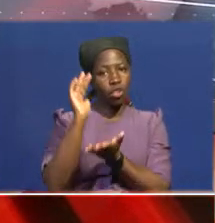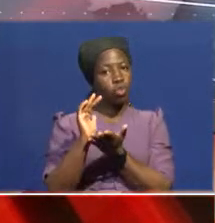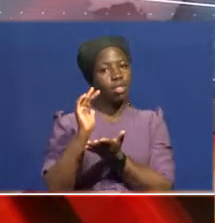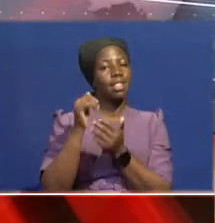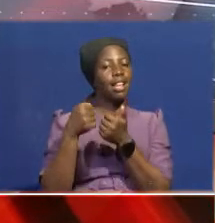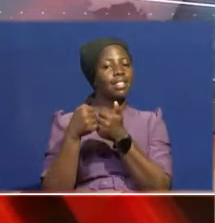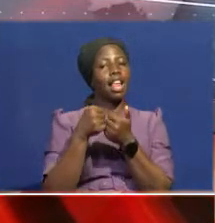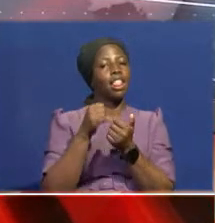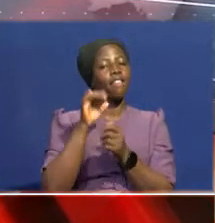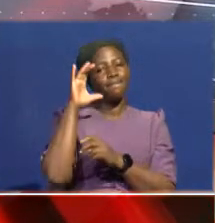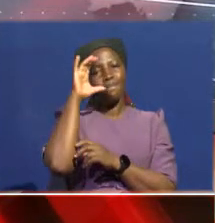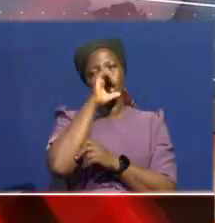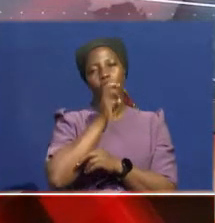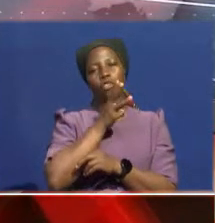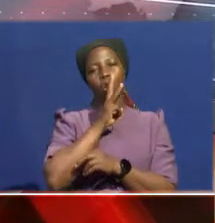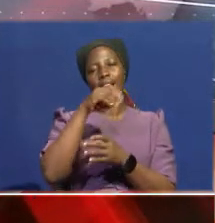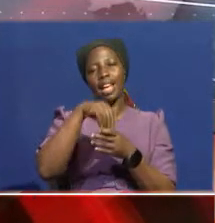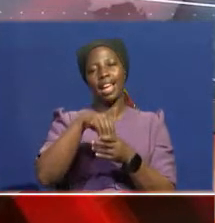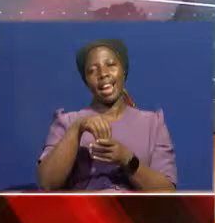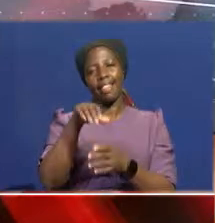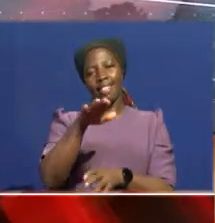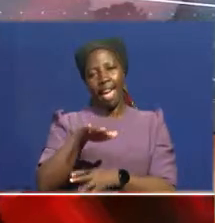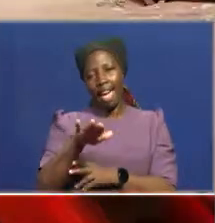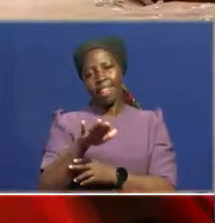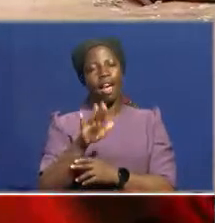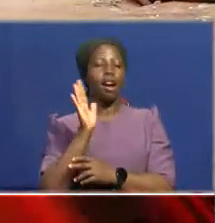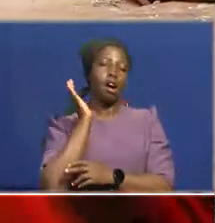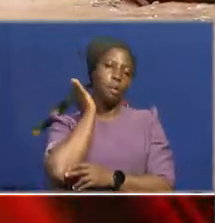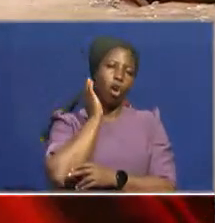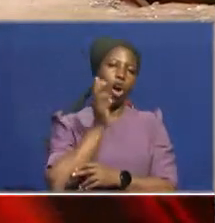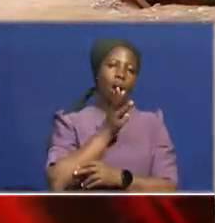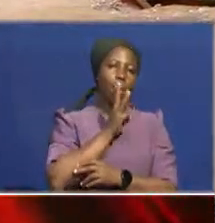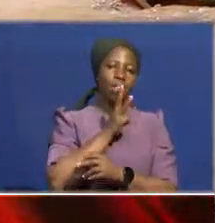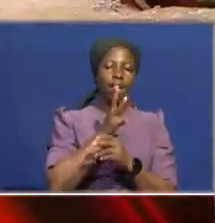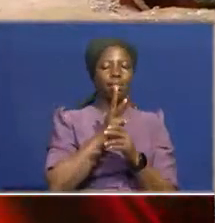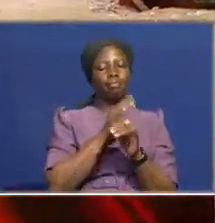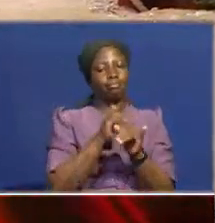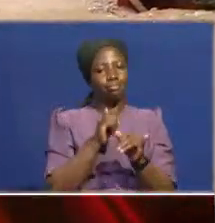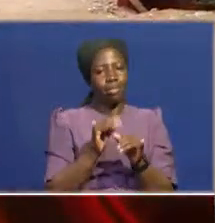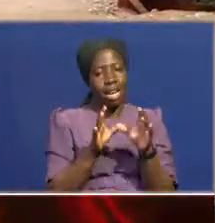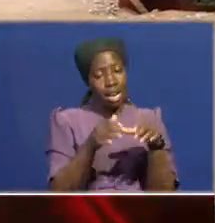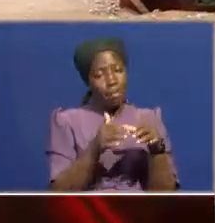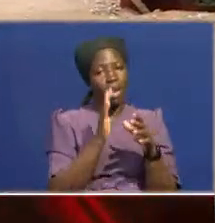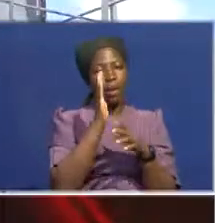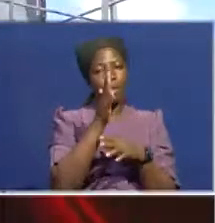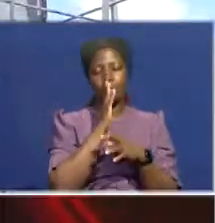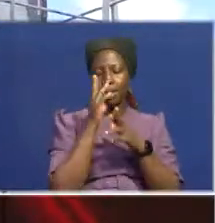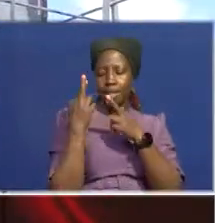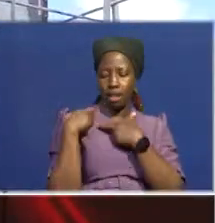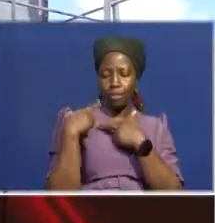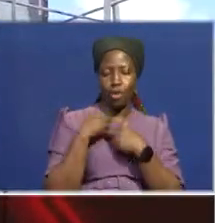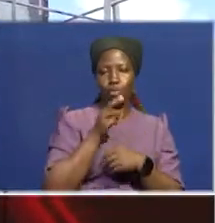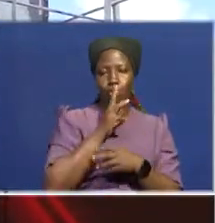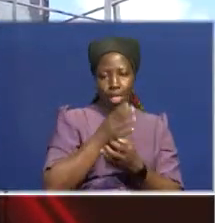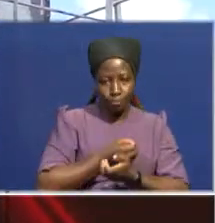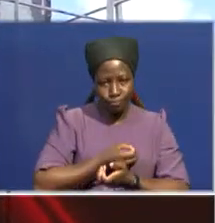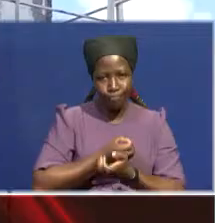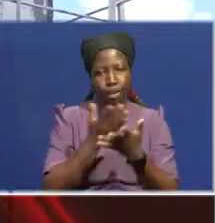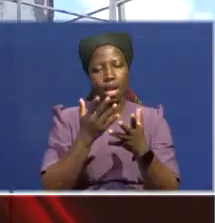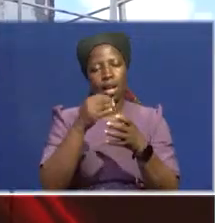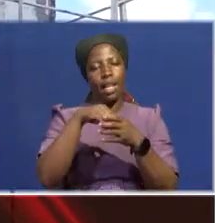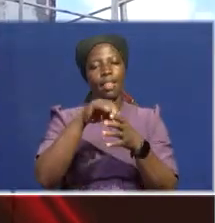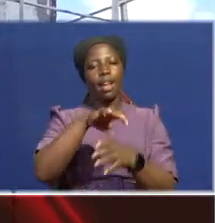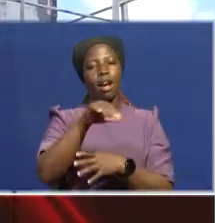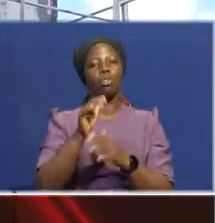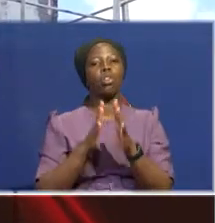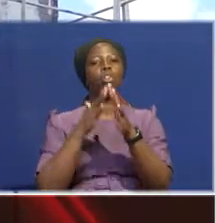in the sub-county. Now, Murang'a Water Sanitation Company will be responsible for the distribution of the water across the county. More